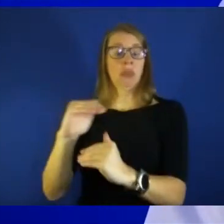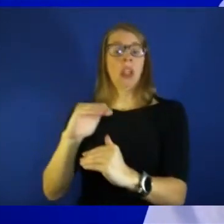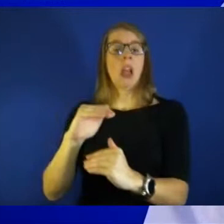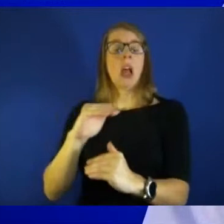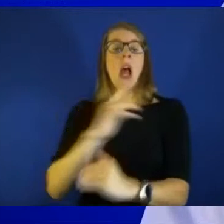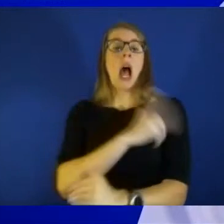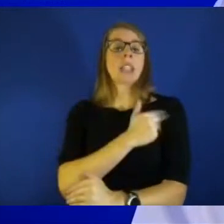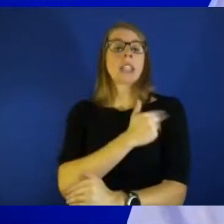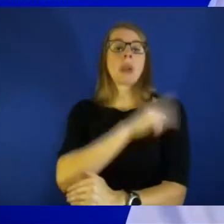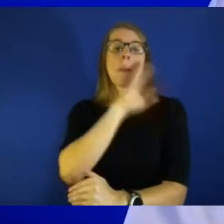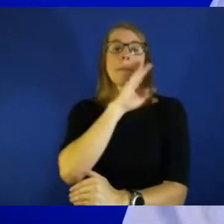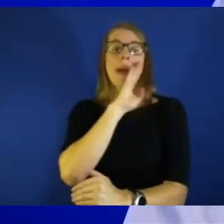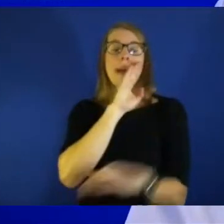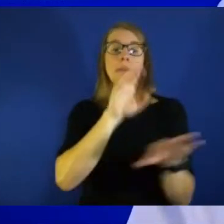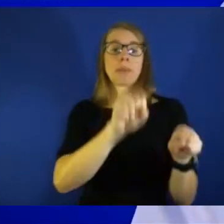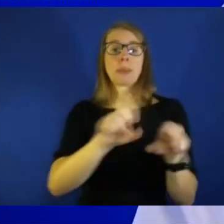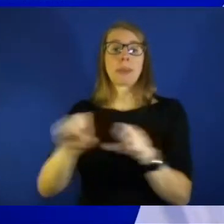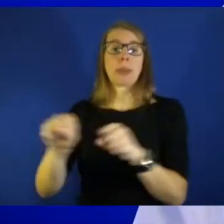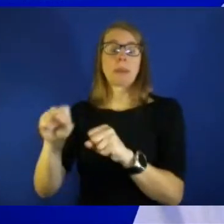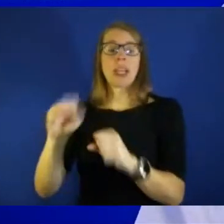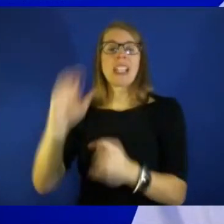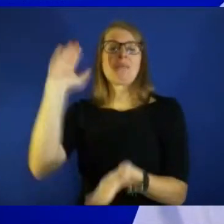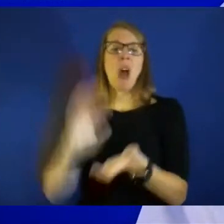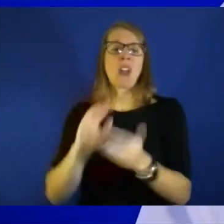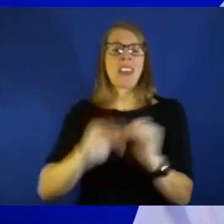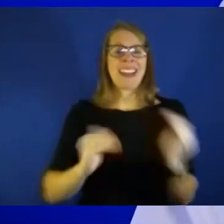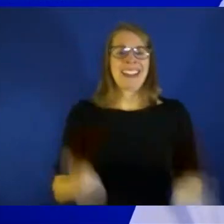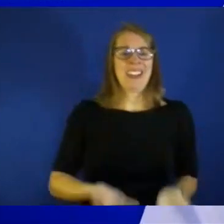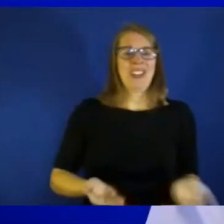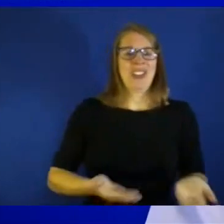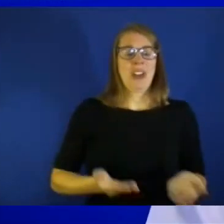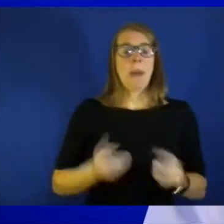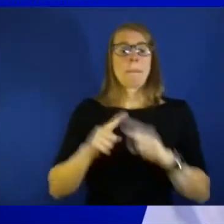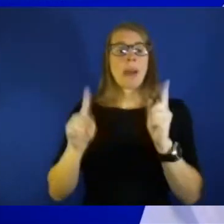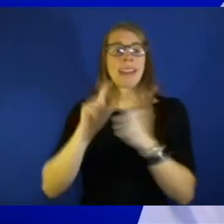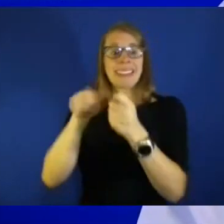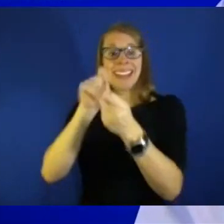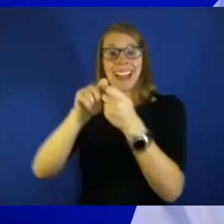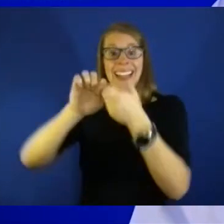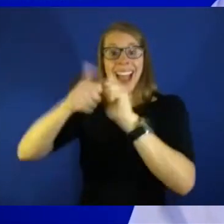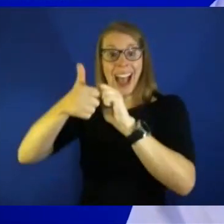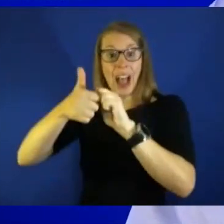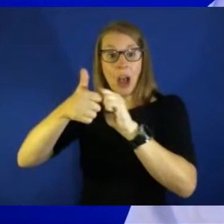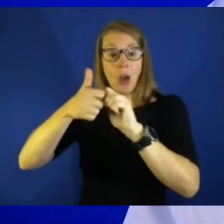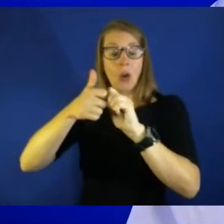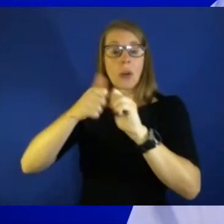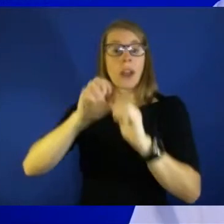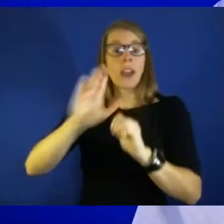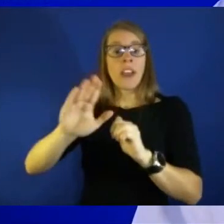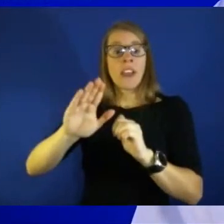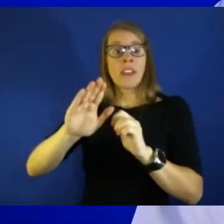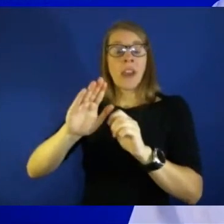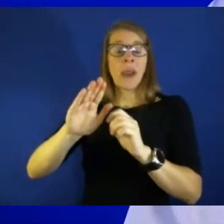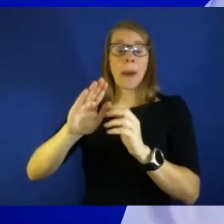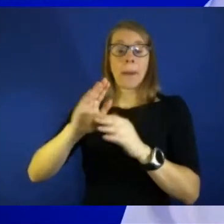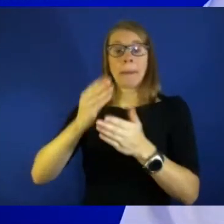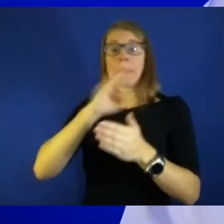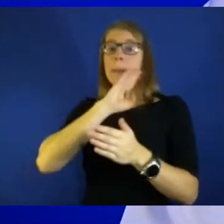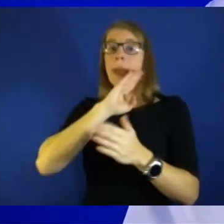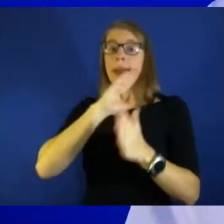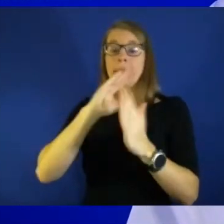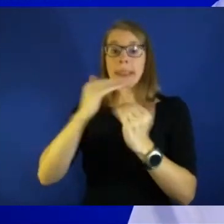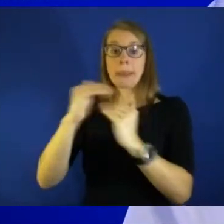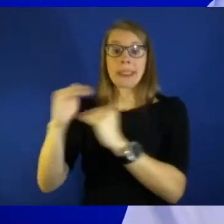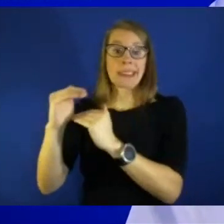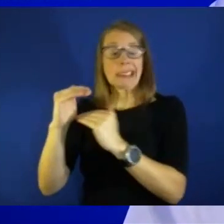smaller than ours. So, but I haven't heard exactly how they are doing on their capacity and their ability to treat those patients. So it's really